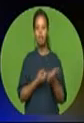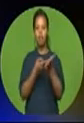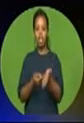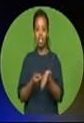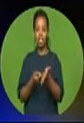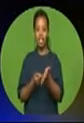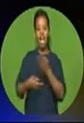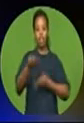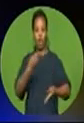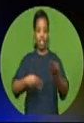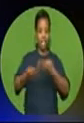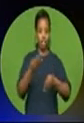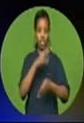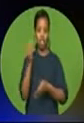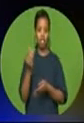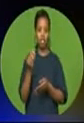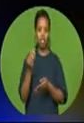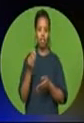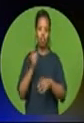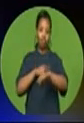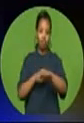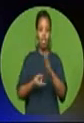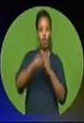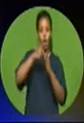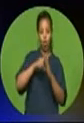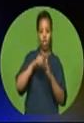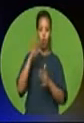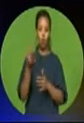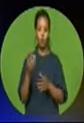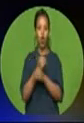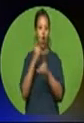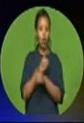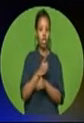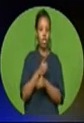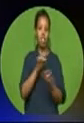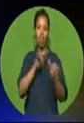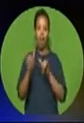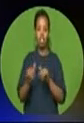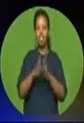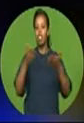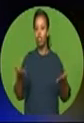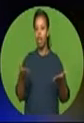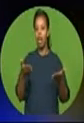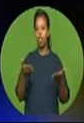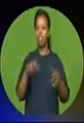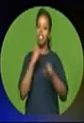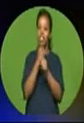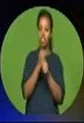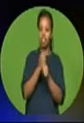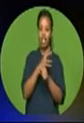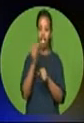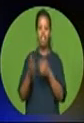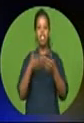presents a transaction in their chronological order of occurrence as the journal does, enhancing